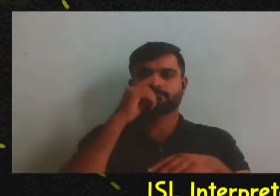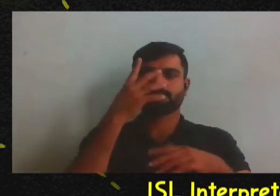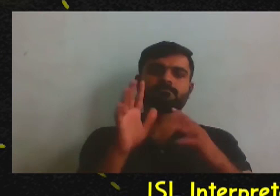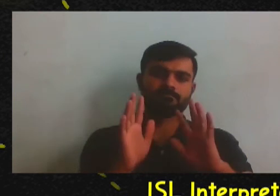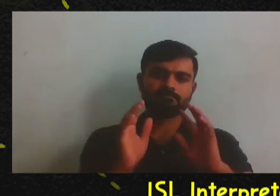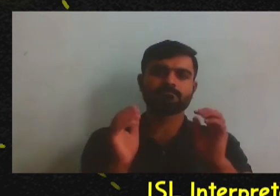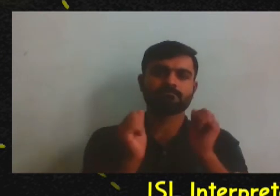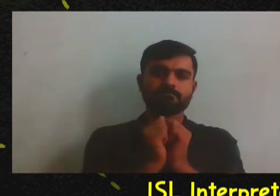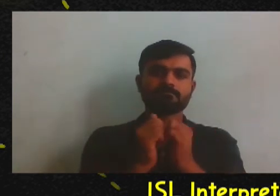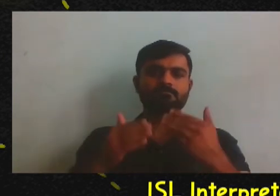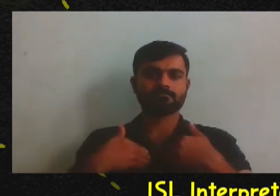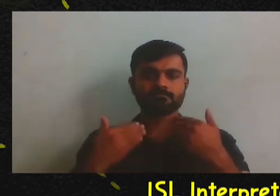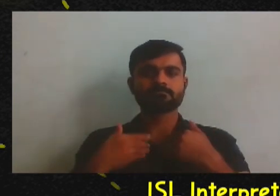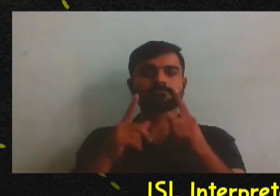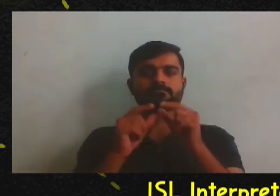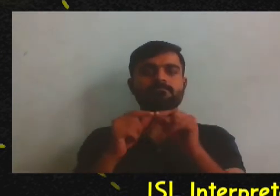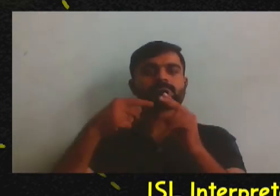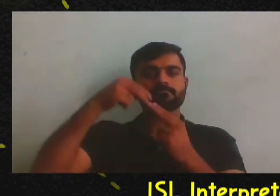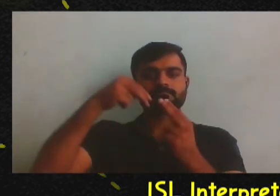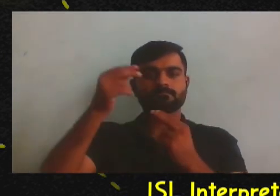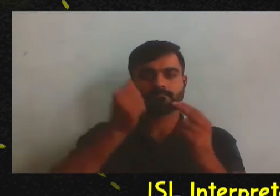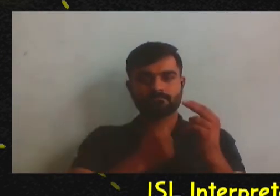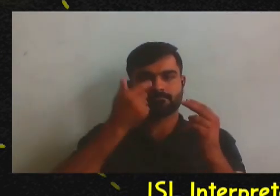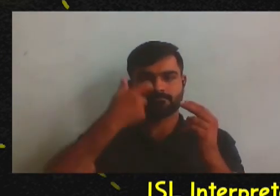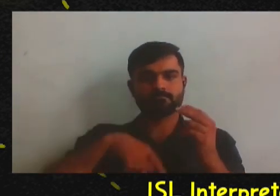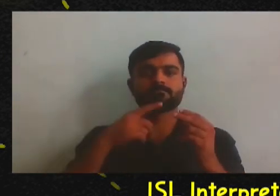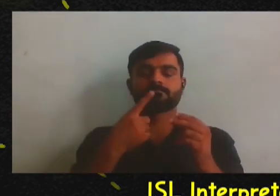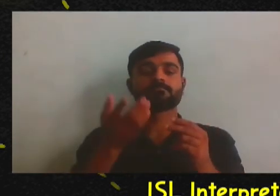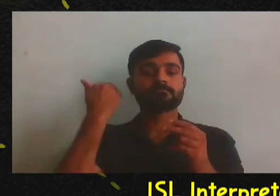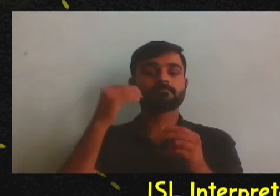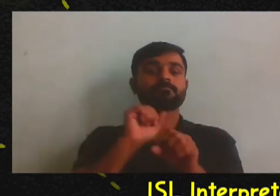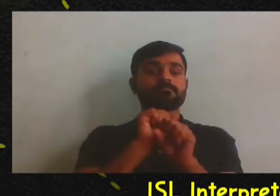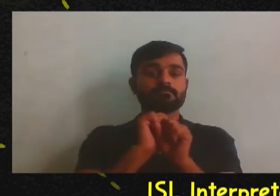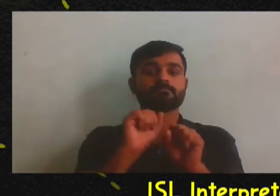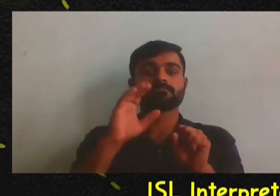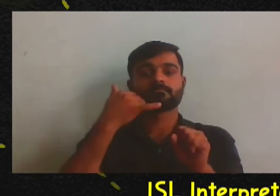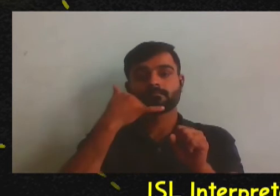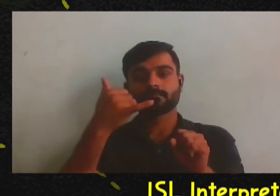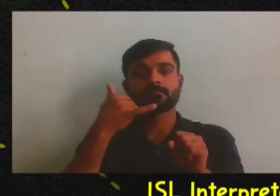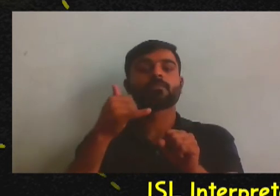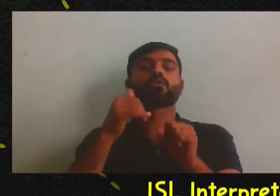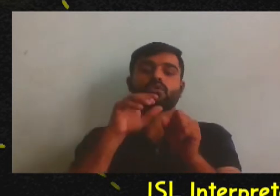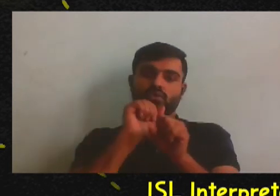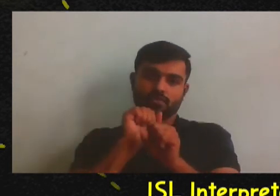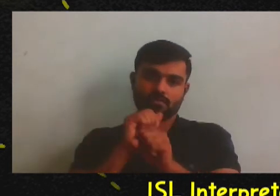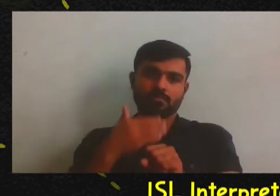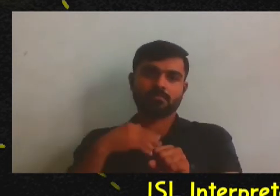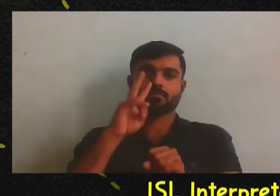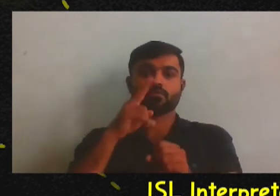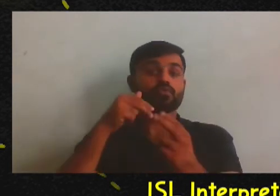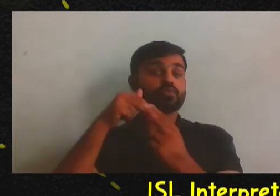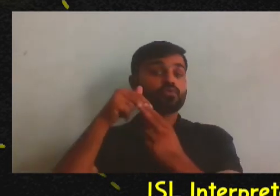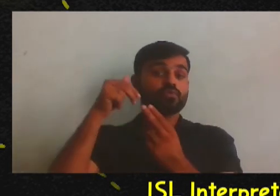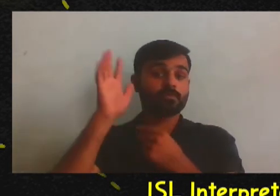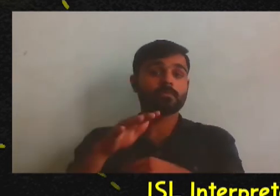a pleasurable data story of my own, to say that when I was working with call center workers, there were 2 stories that